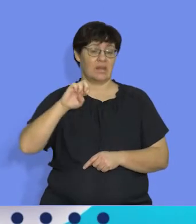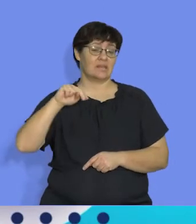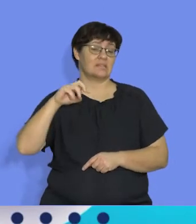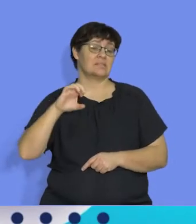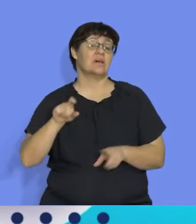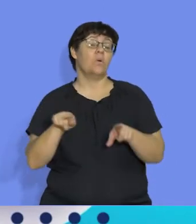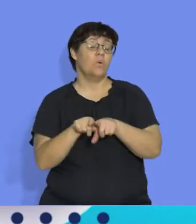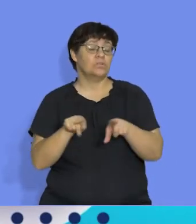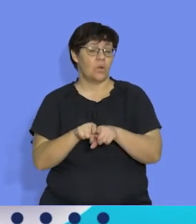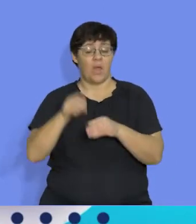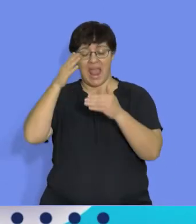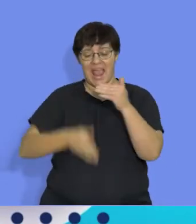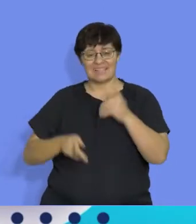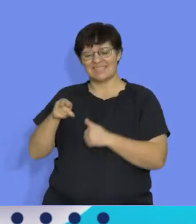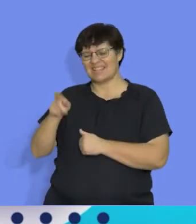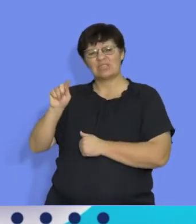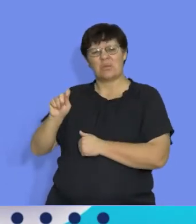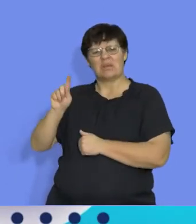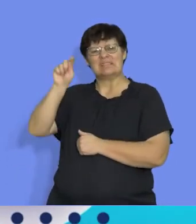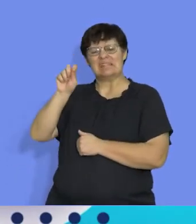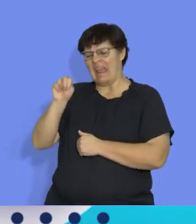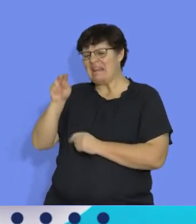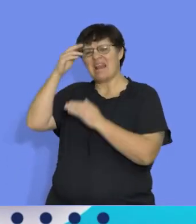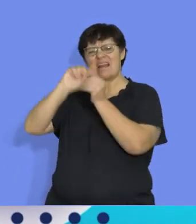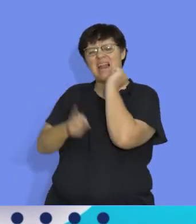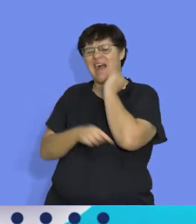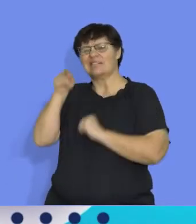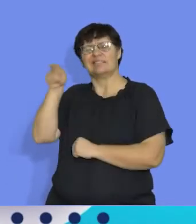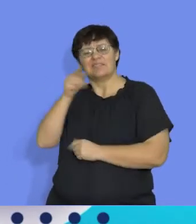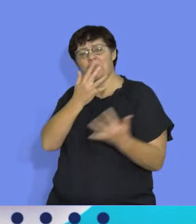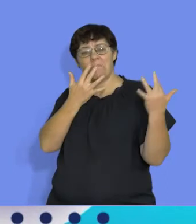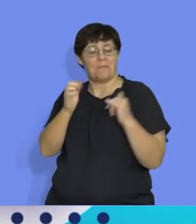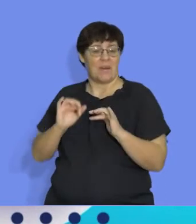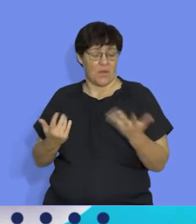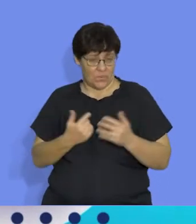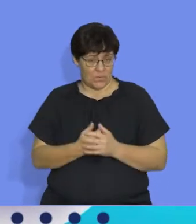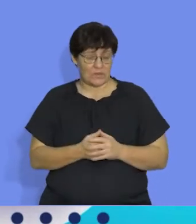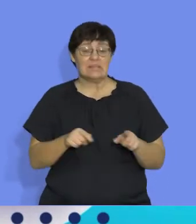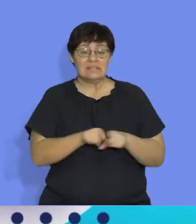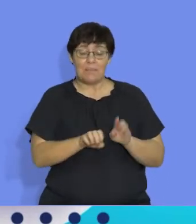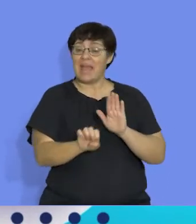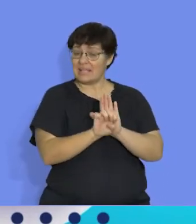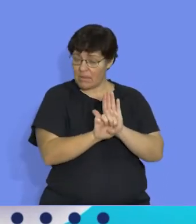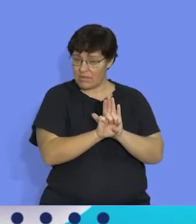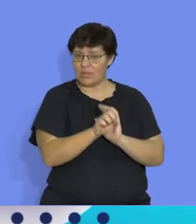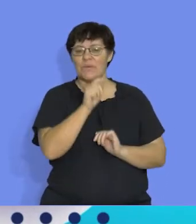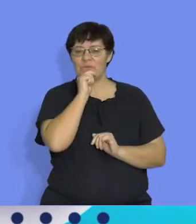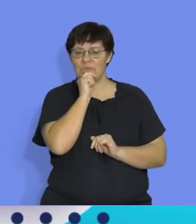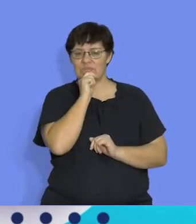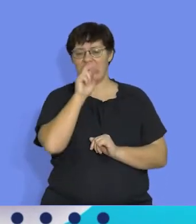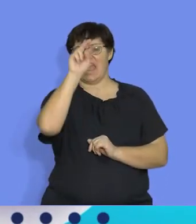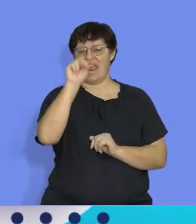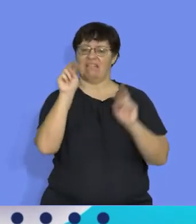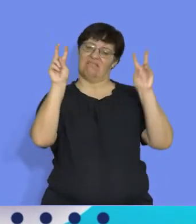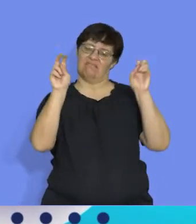sequence. After that, we're going to look at an example where we can actually make some calculations using the nth term